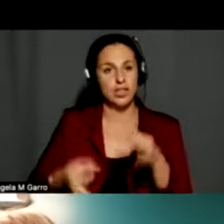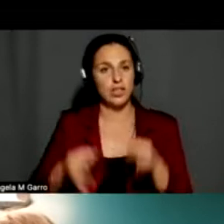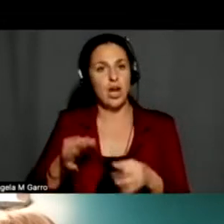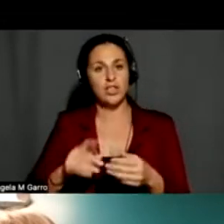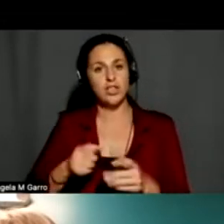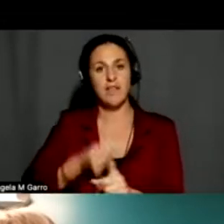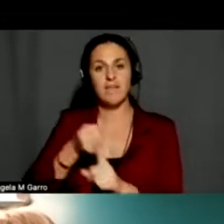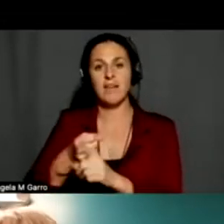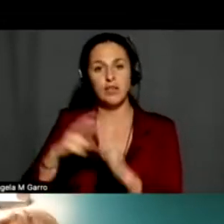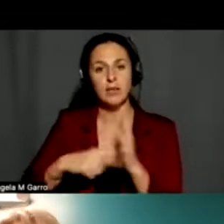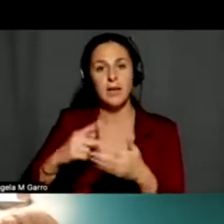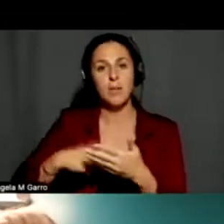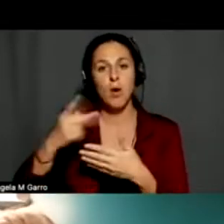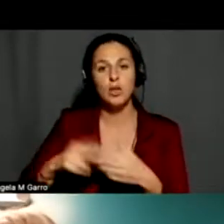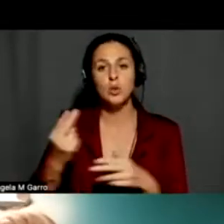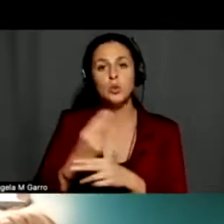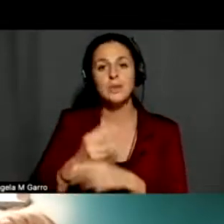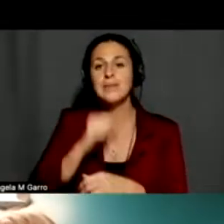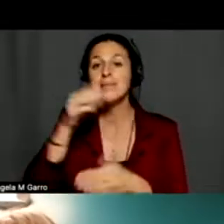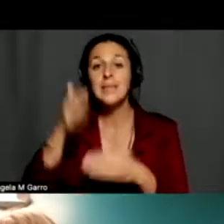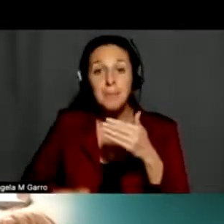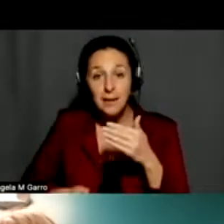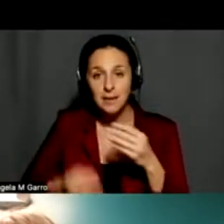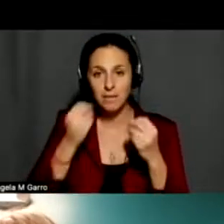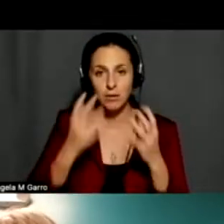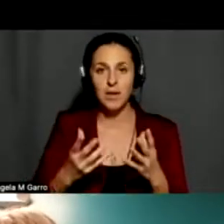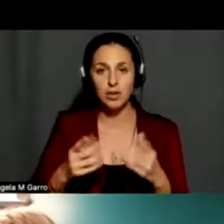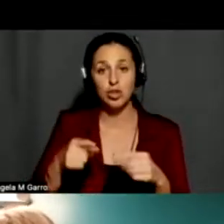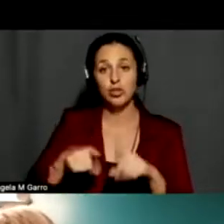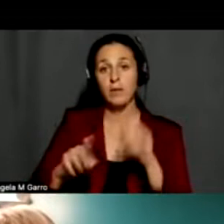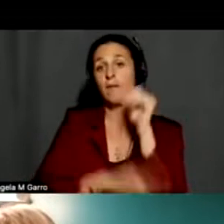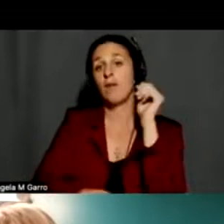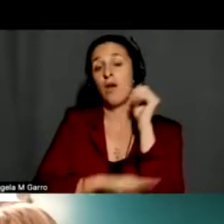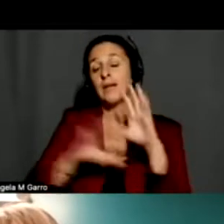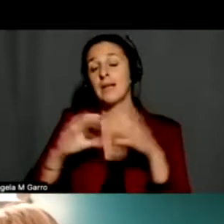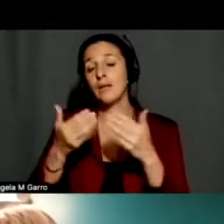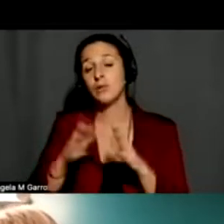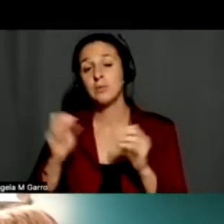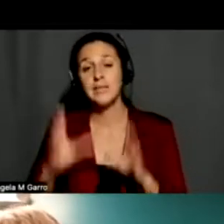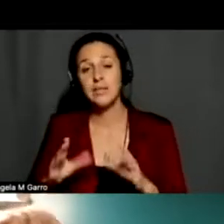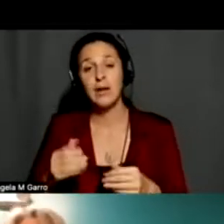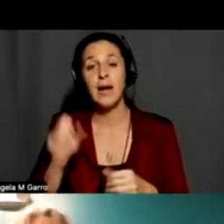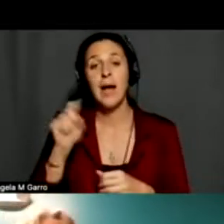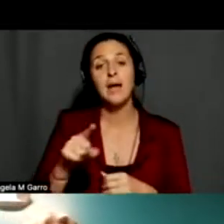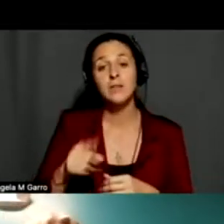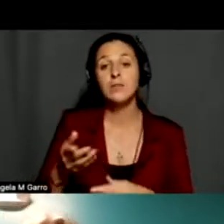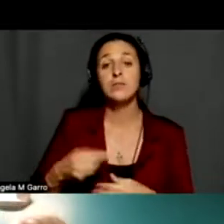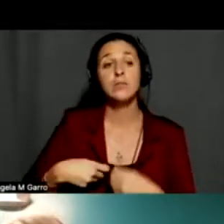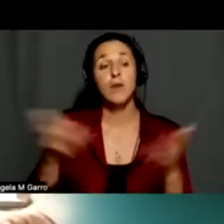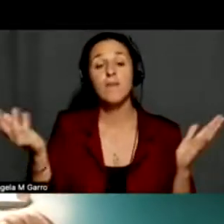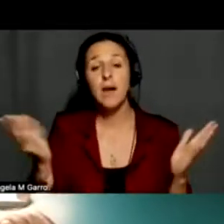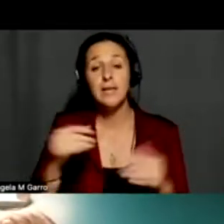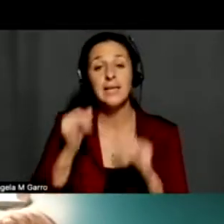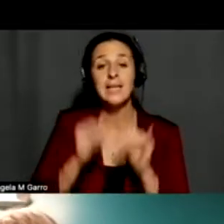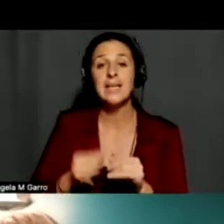reading program by using incomplete information. During the fall, classroom teachers were asked to provide independent reading levels for all of our